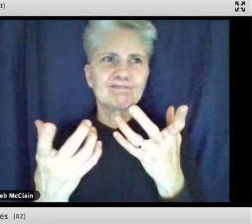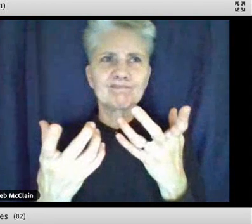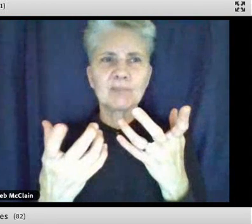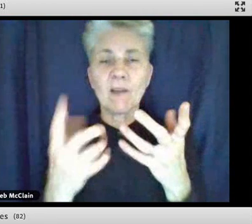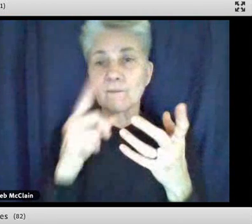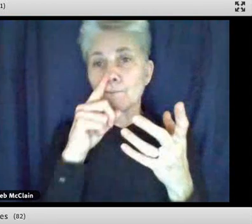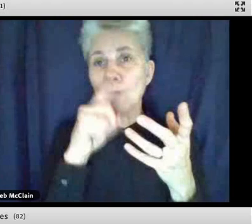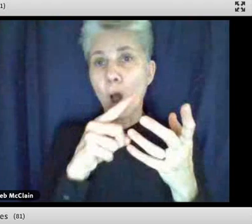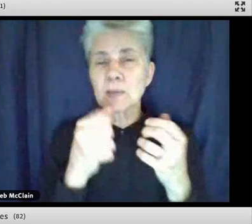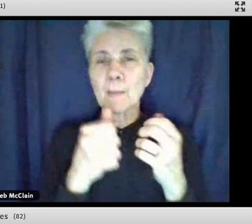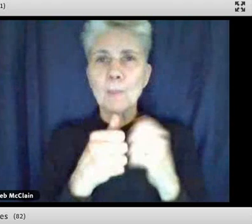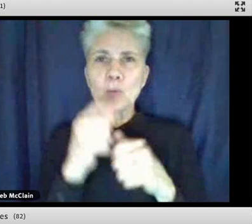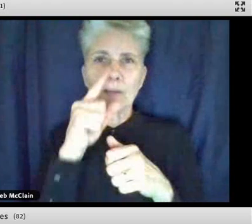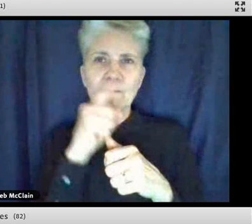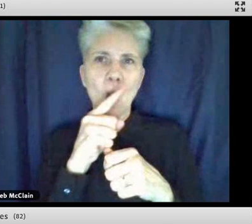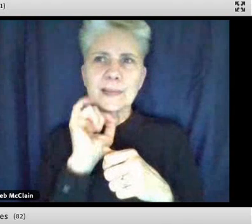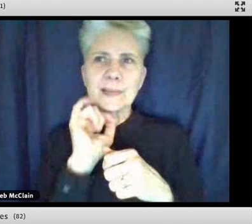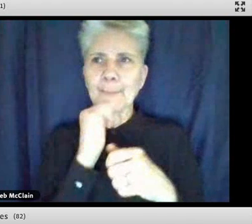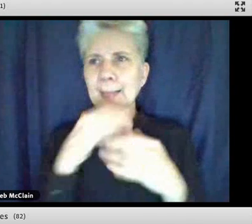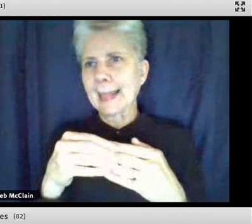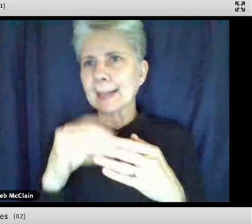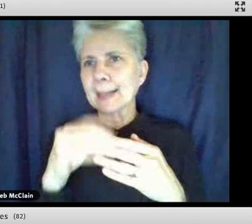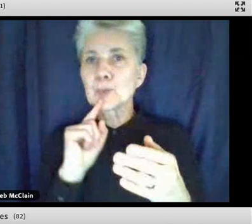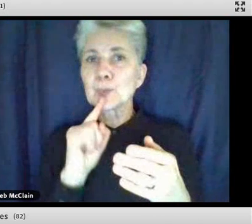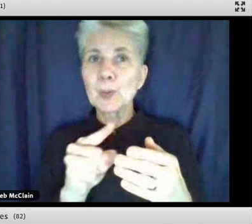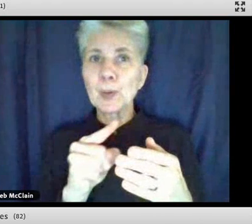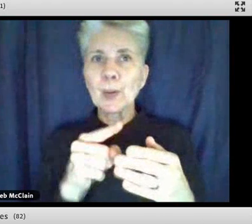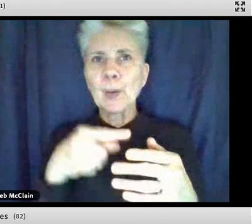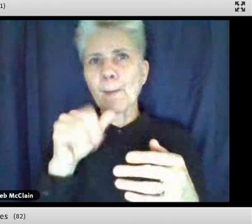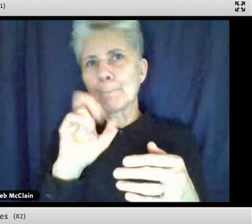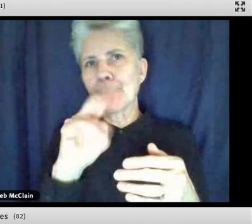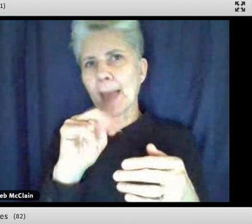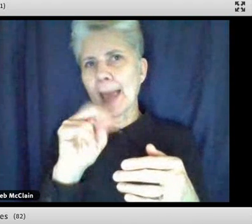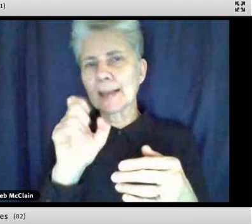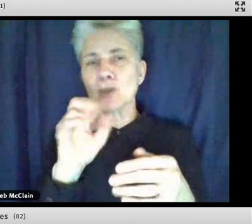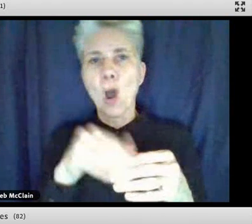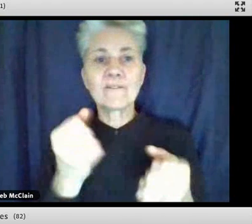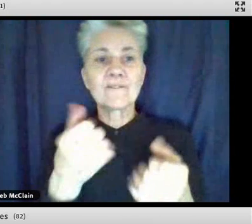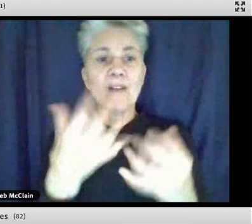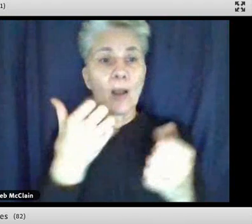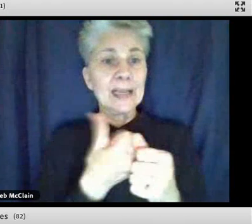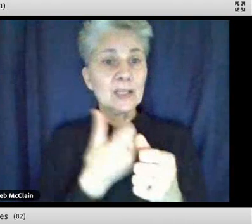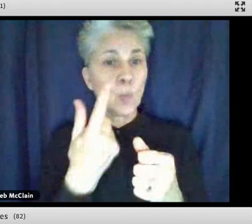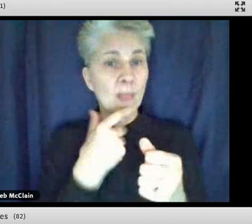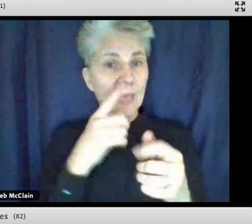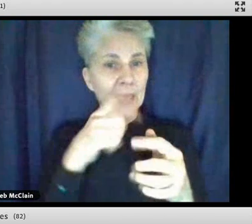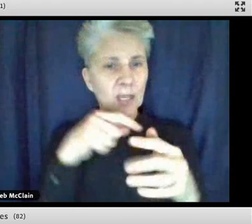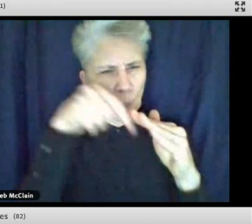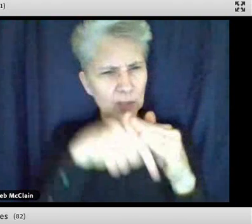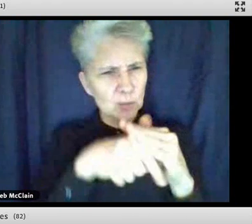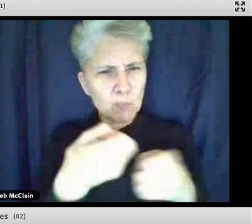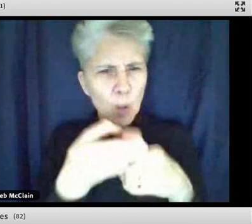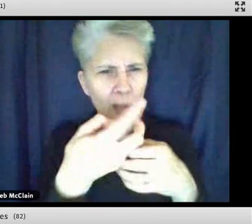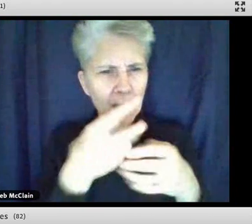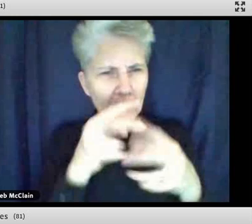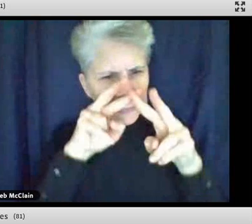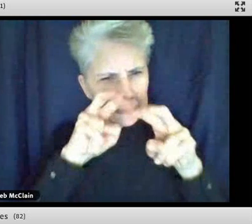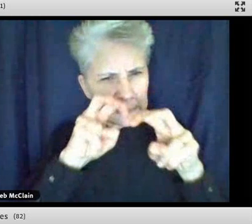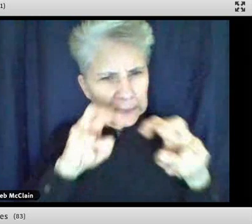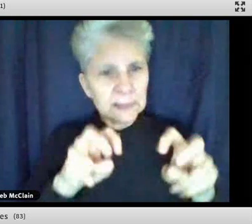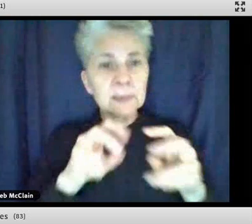false, mostly false, misleading, true, pants on fire. And what they do with each one of these is they go into it and they tell